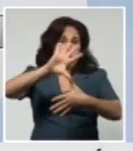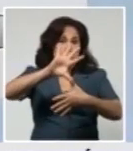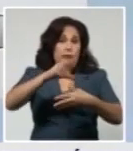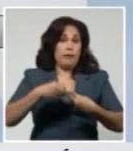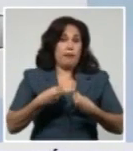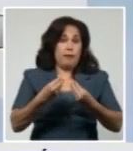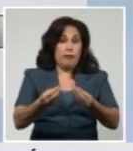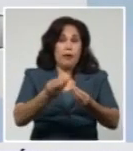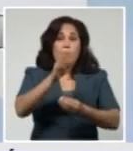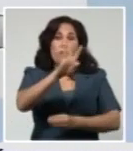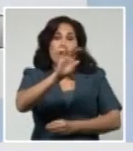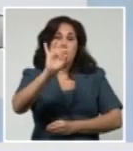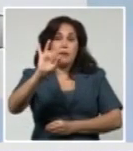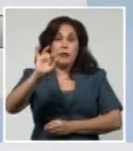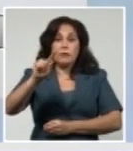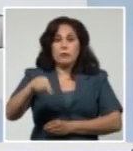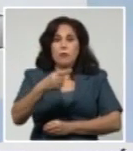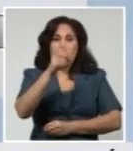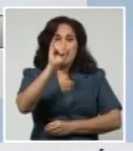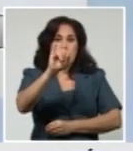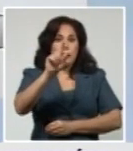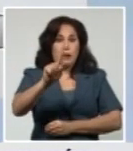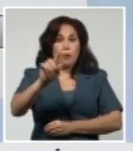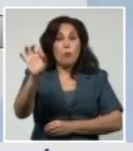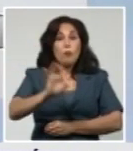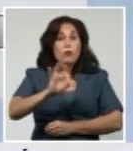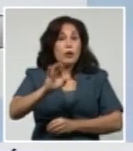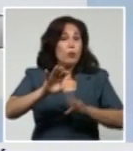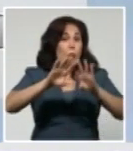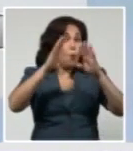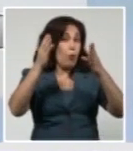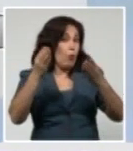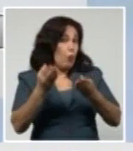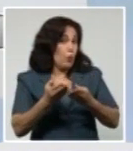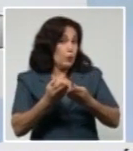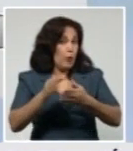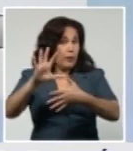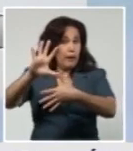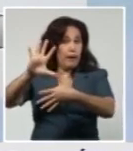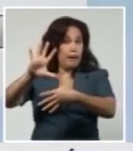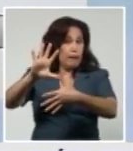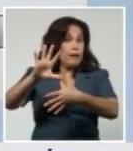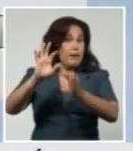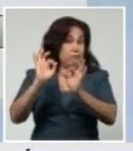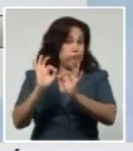47.61% of all cases worldwide, reported